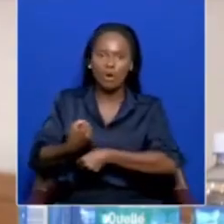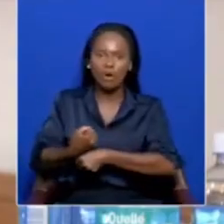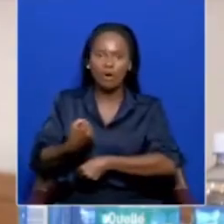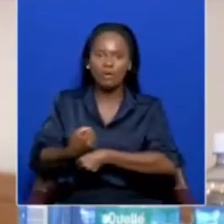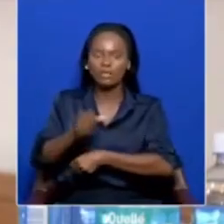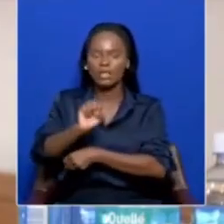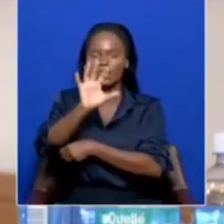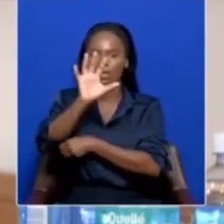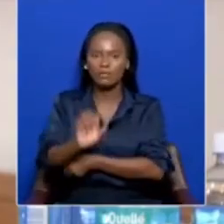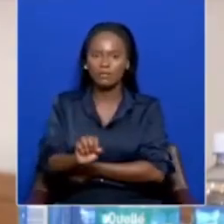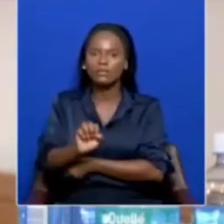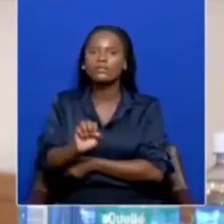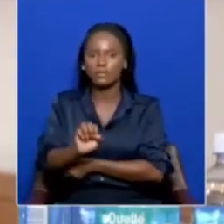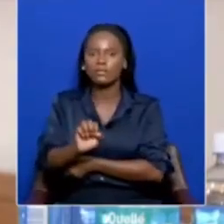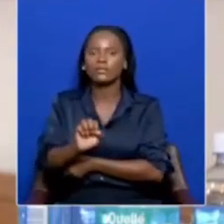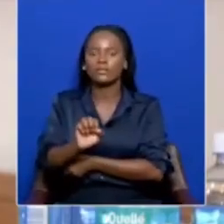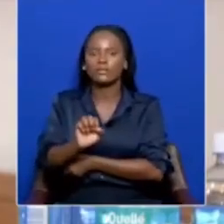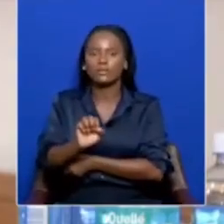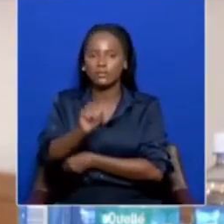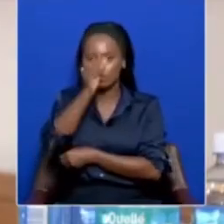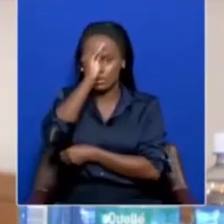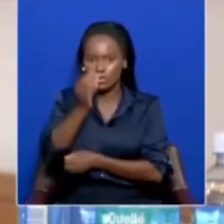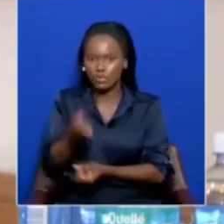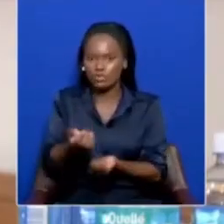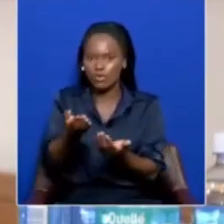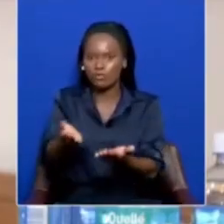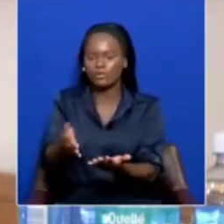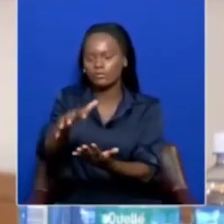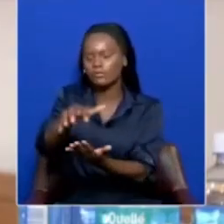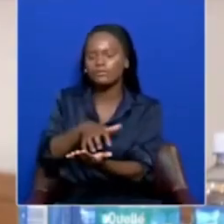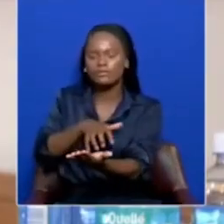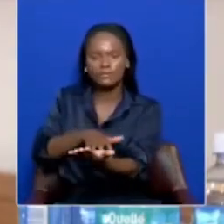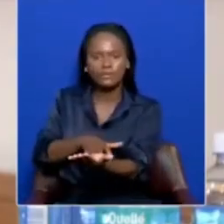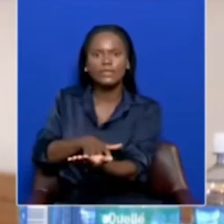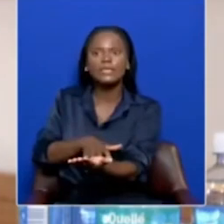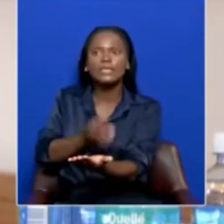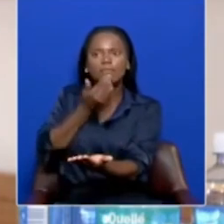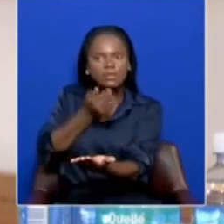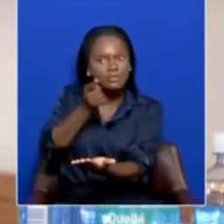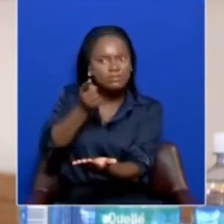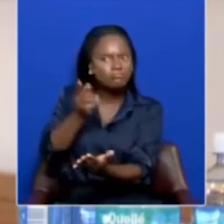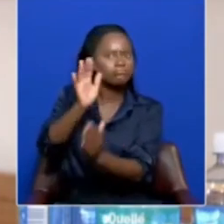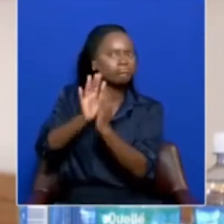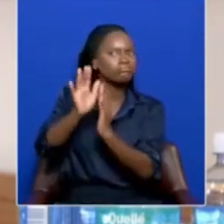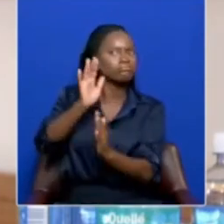I would invite you to share those with the commissioners. Thank you.